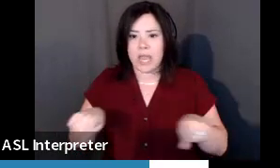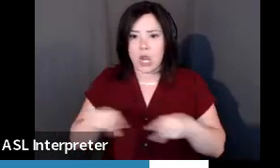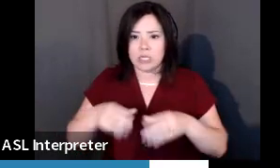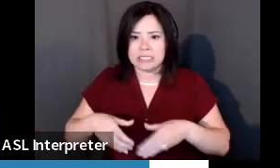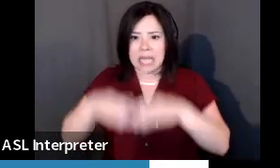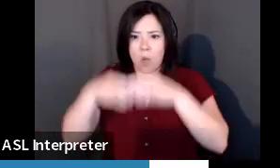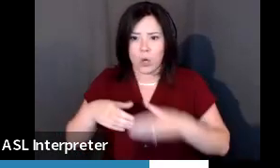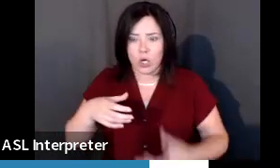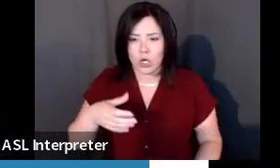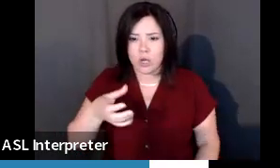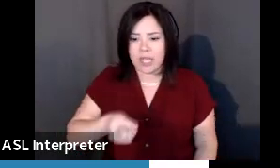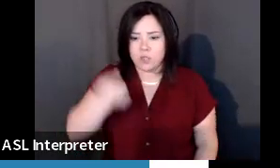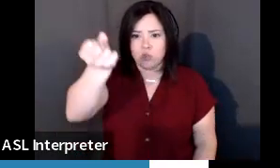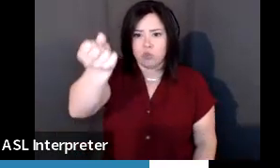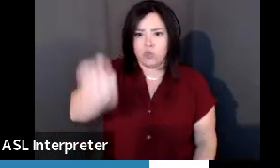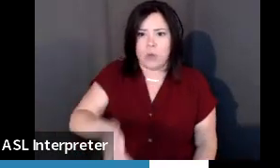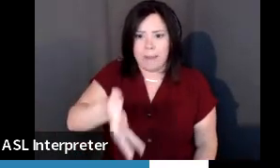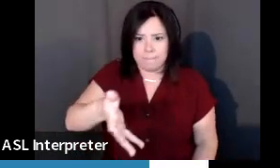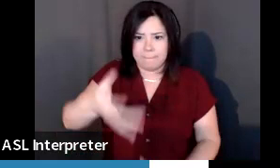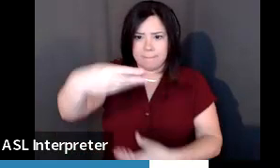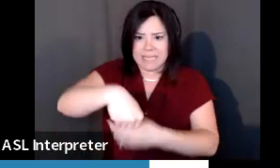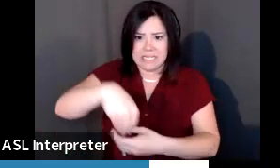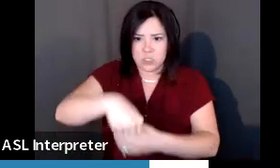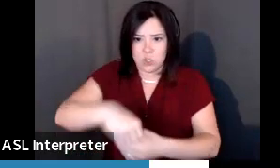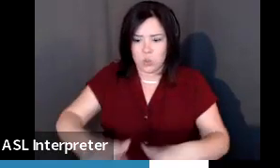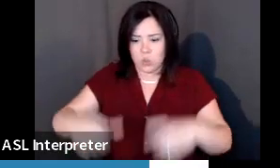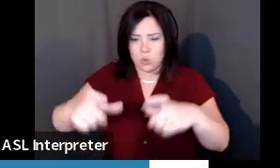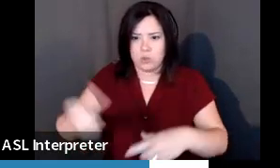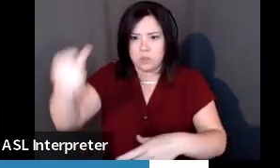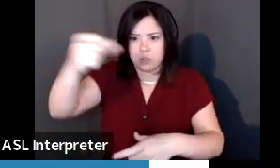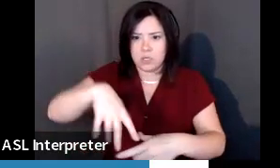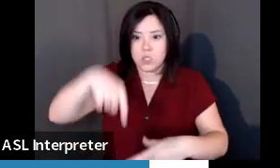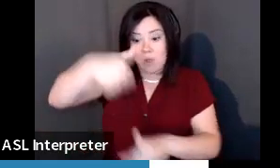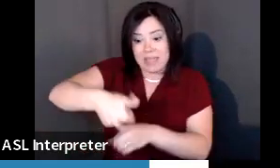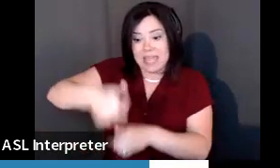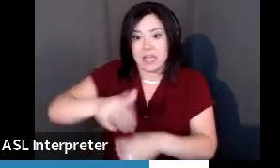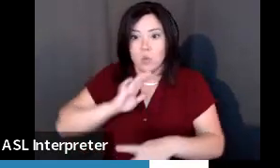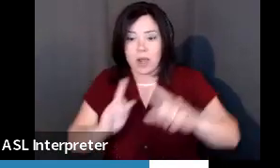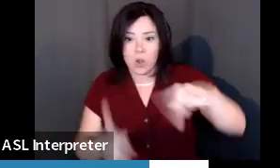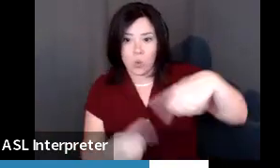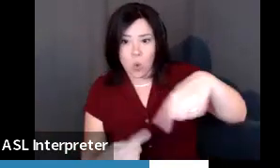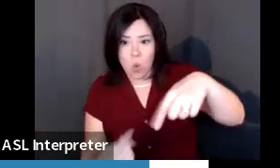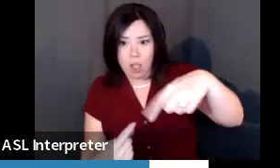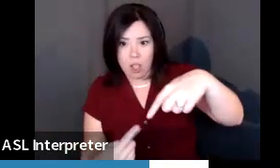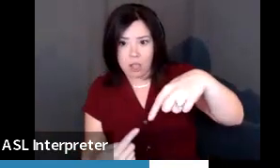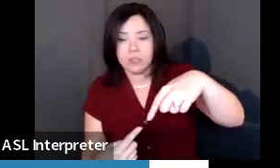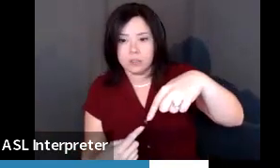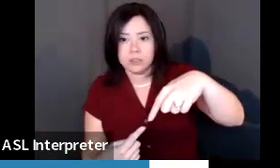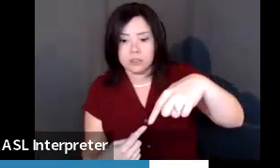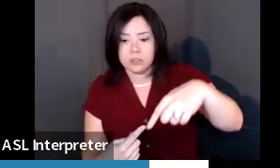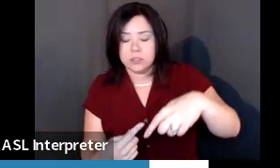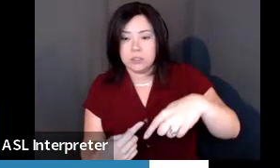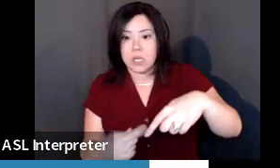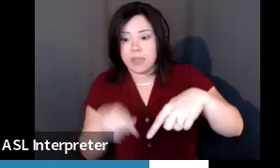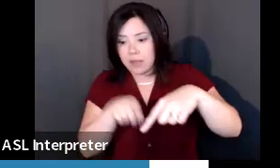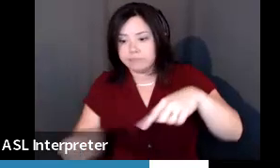that you drop the dice down into. And so it rolls the dice and then it keeps them in this handy little tray at the end.